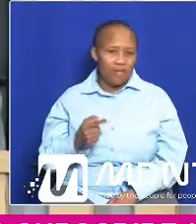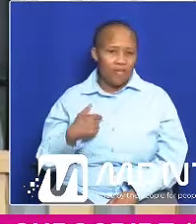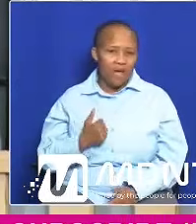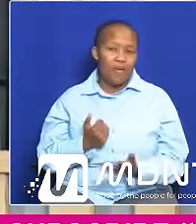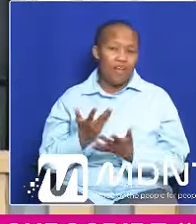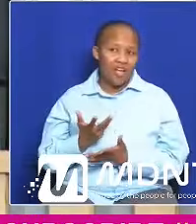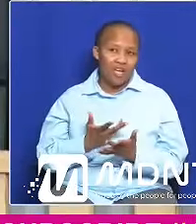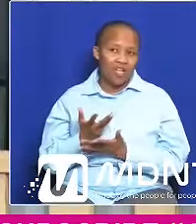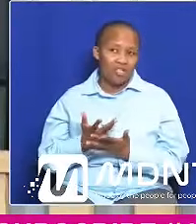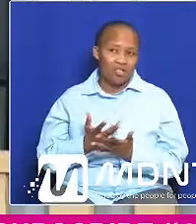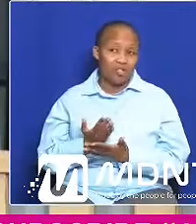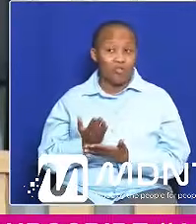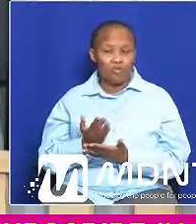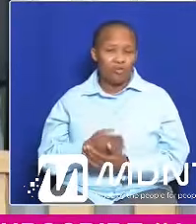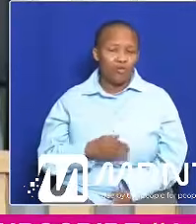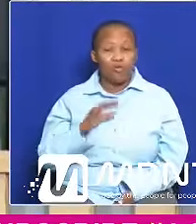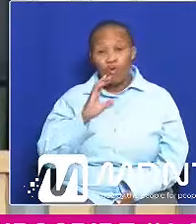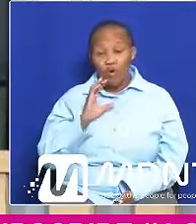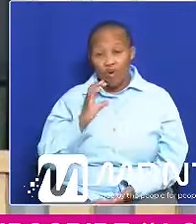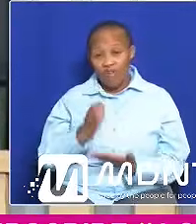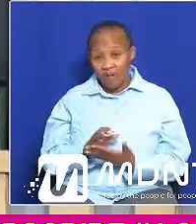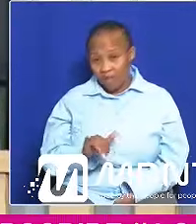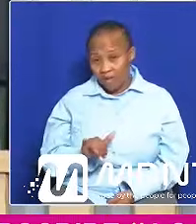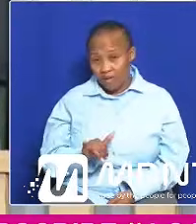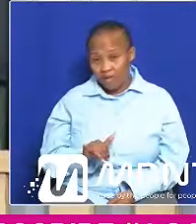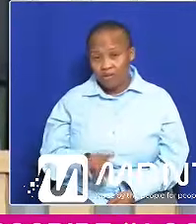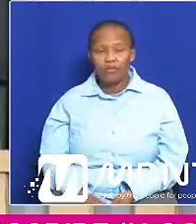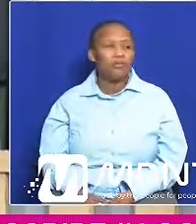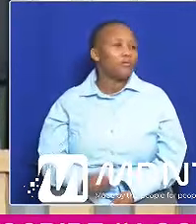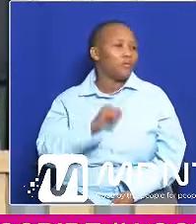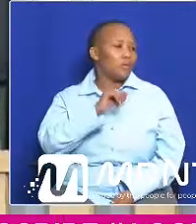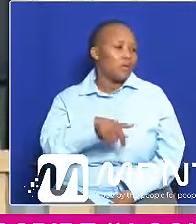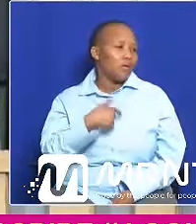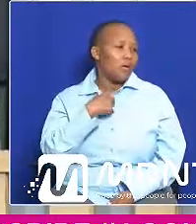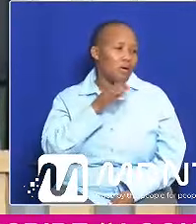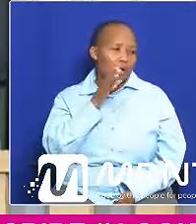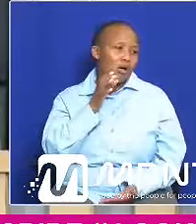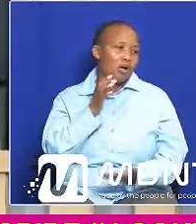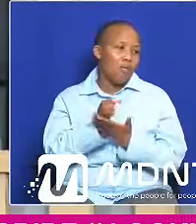that? Yes, I confirm. Now, commissioners,